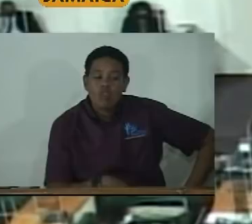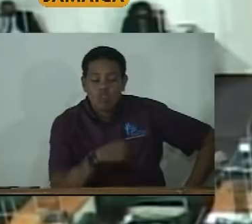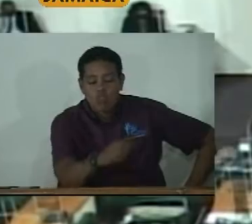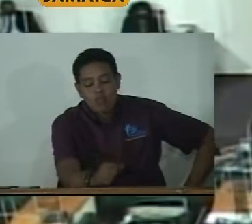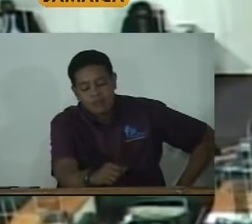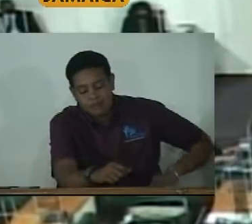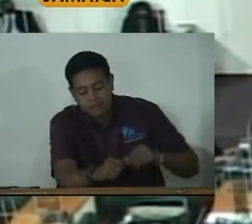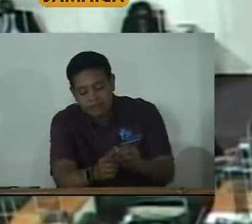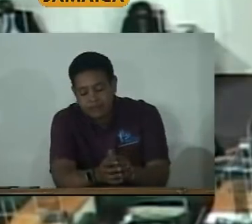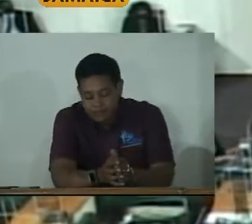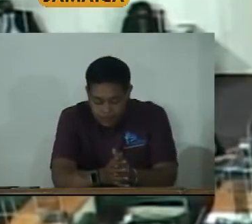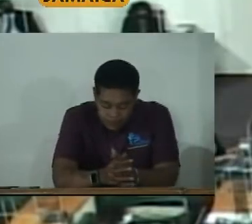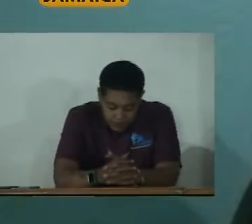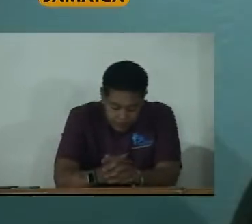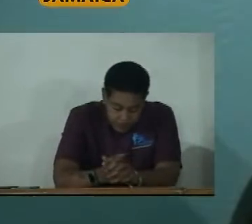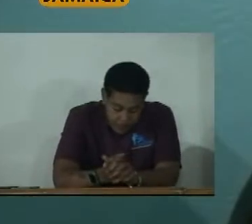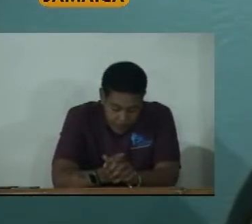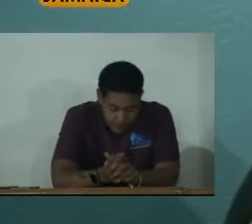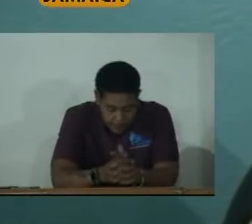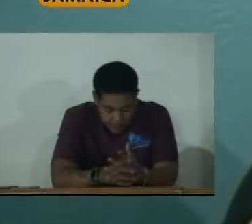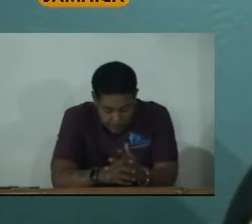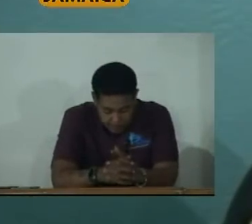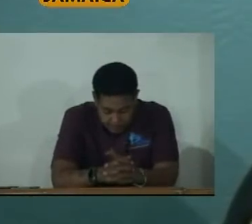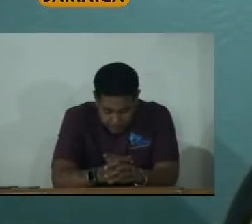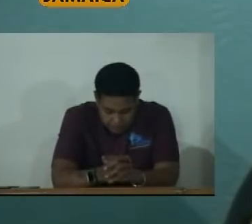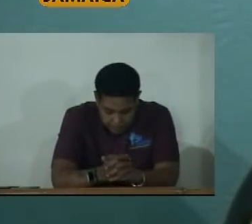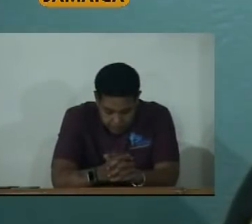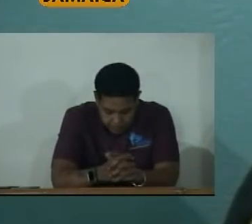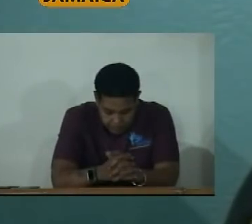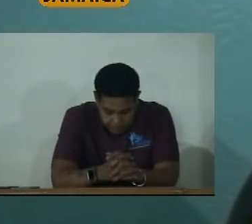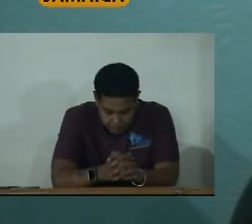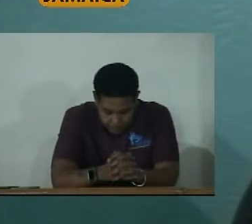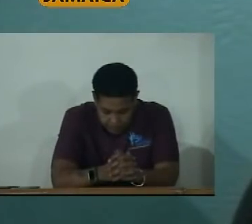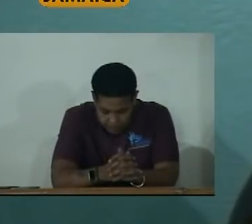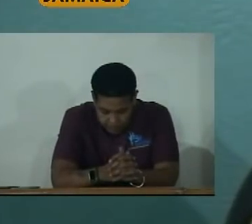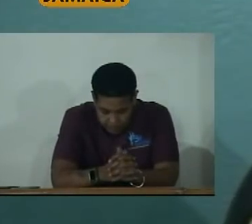Sorry, members would have heard the question. Those in favor? Aye. Against?